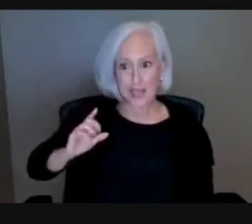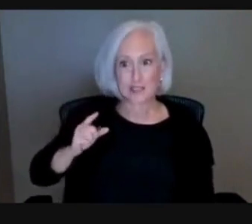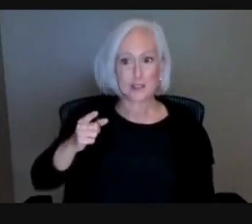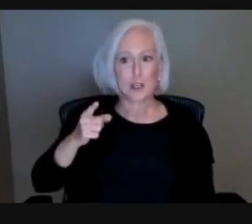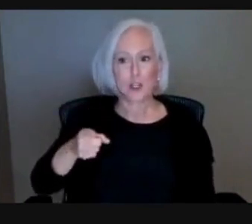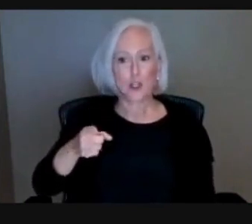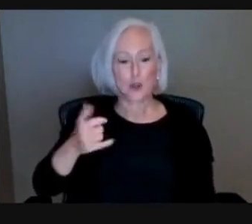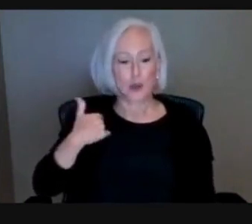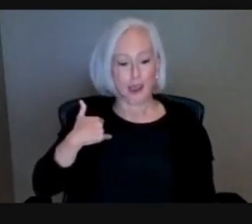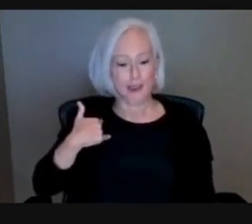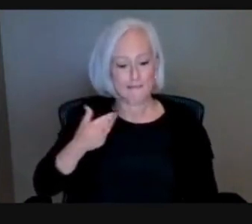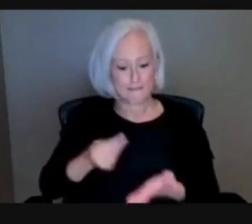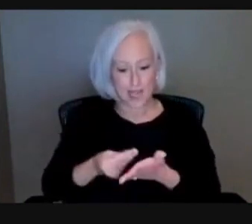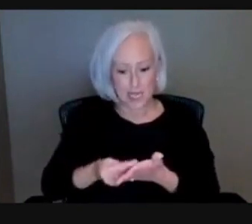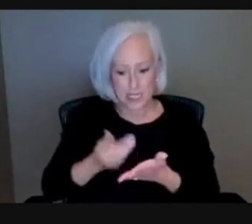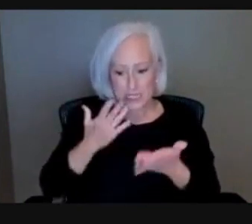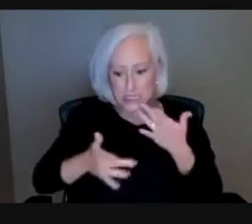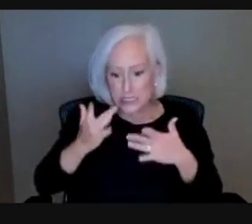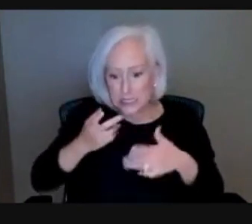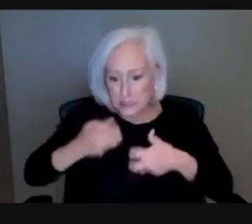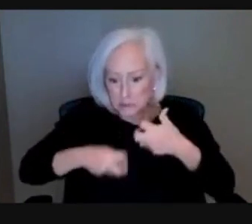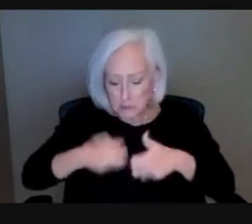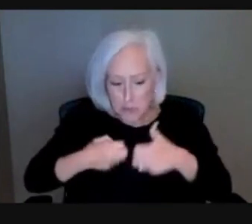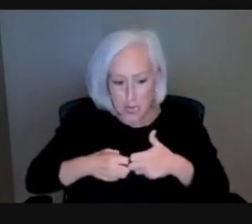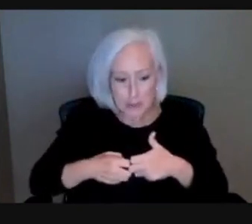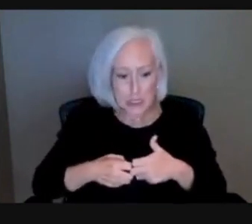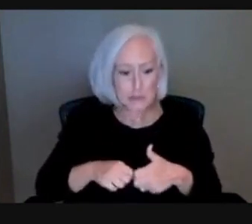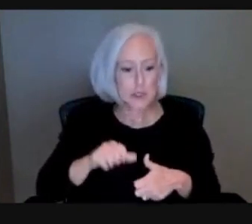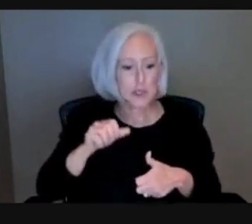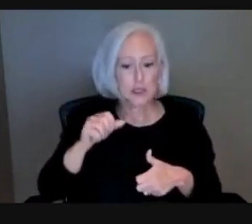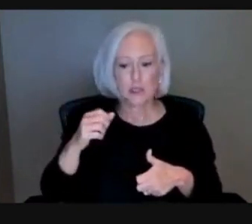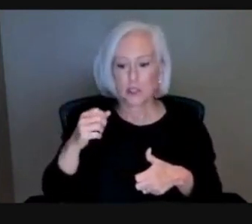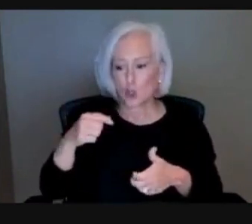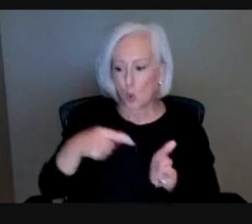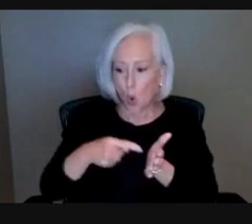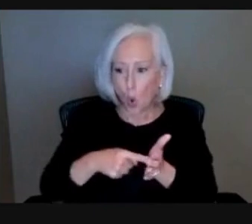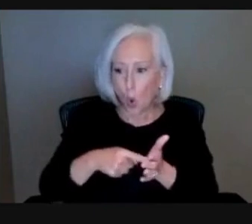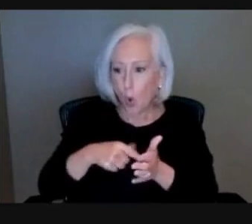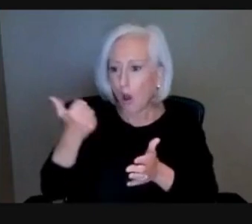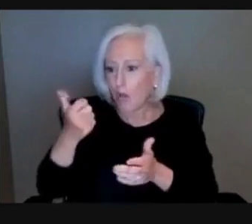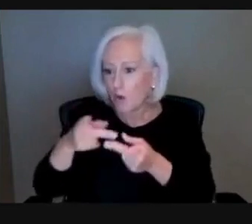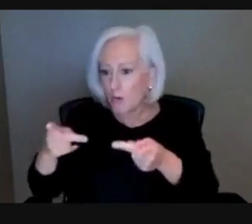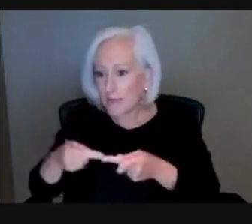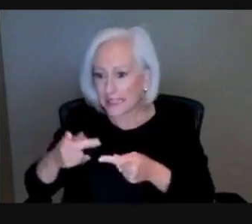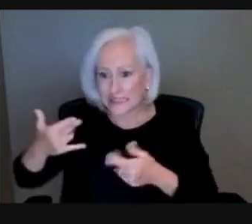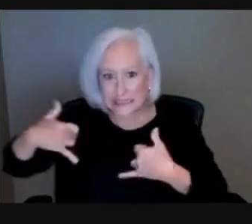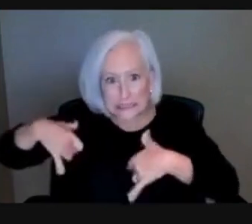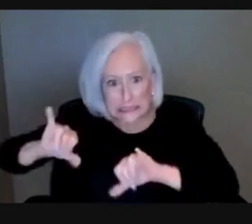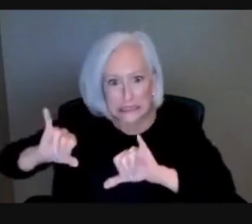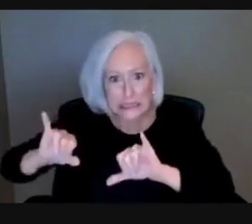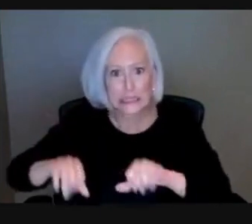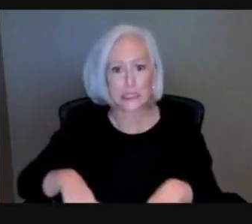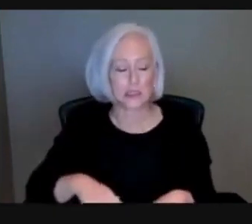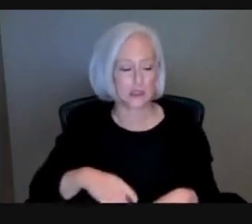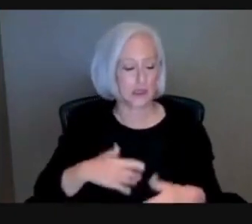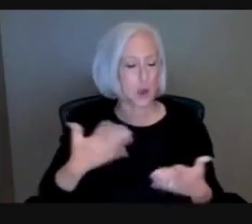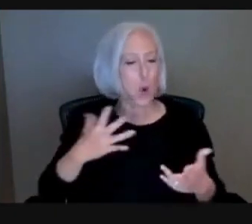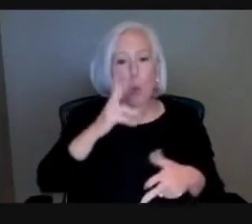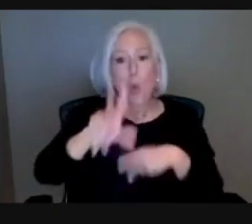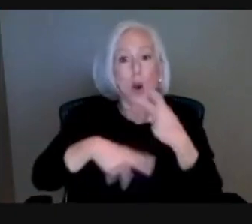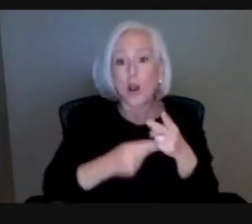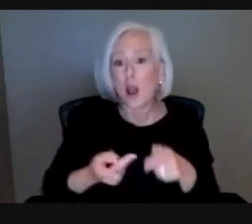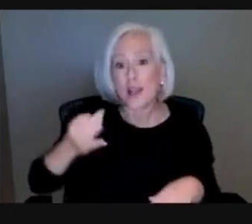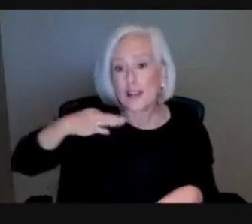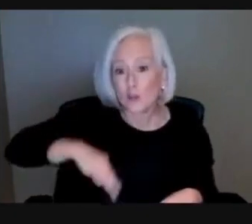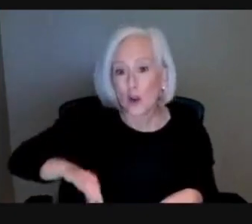of, or medical things that may come out on your credit? What kind of credit do you have? There are different types of credit, believe it or not. There's